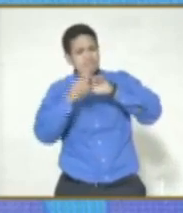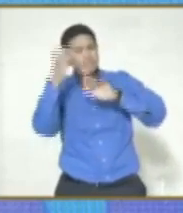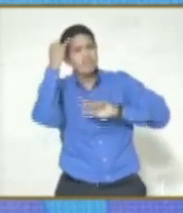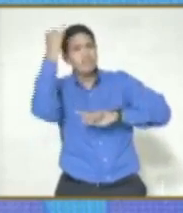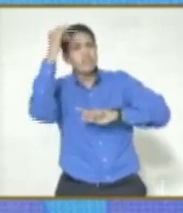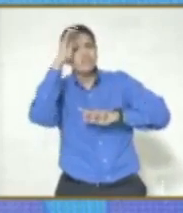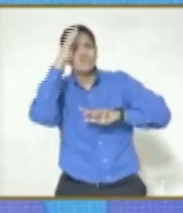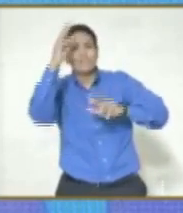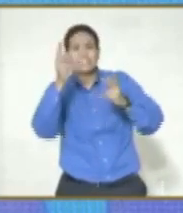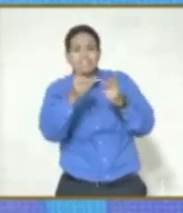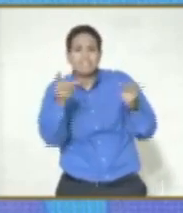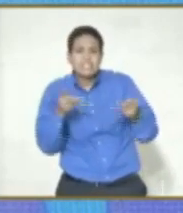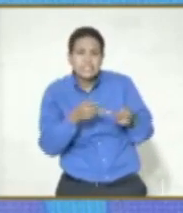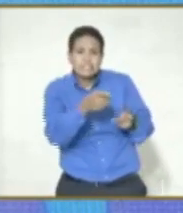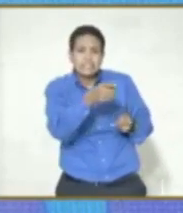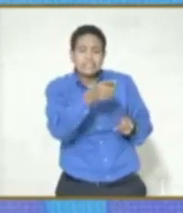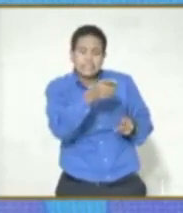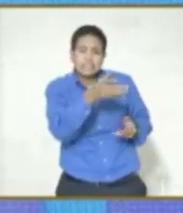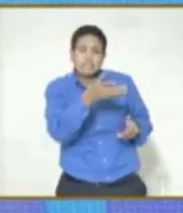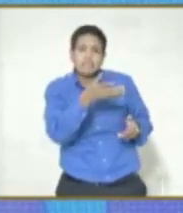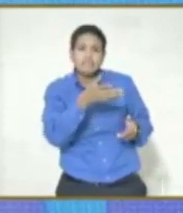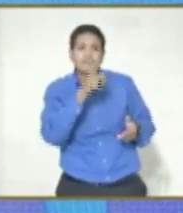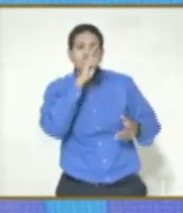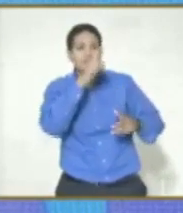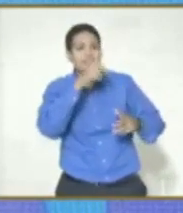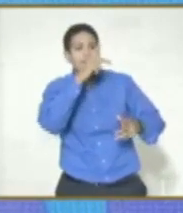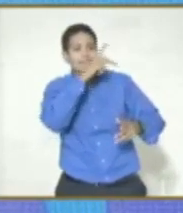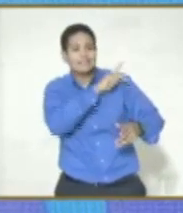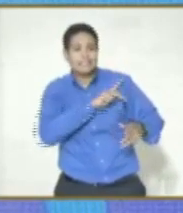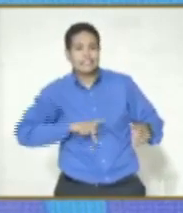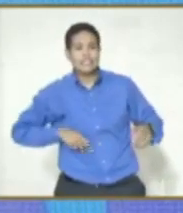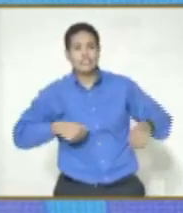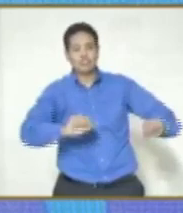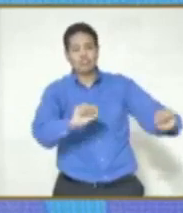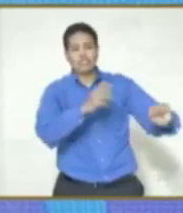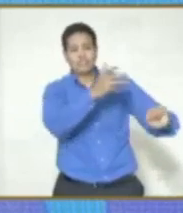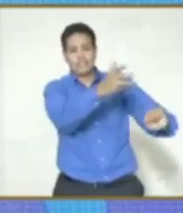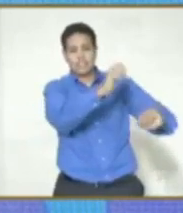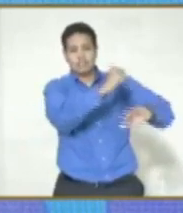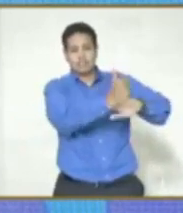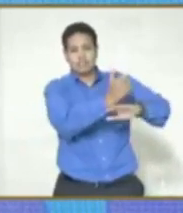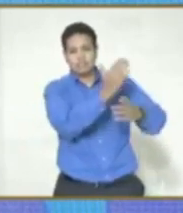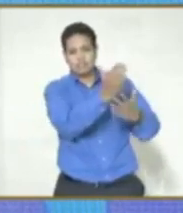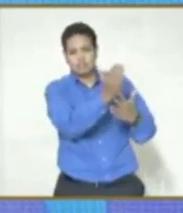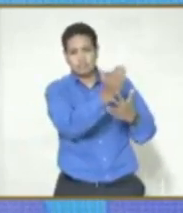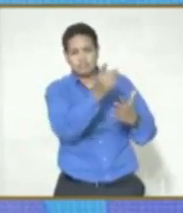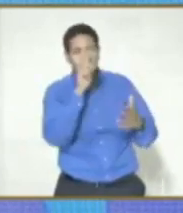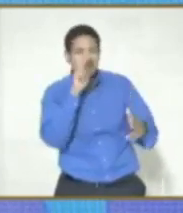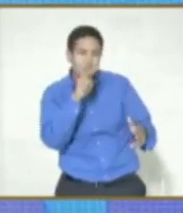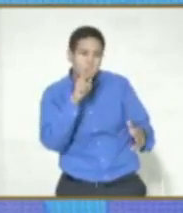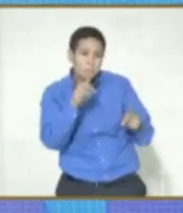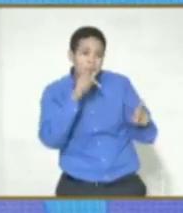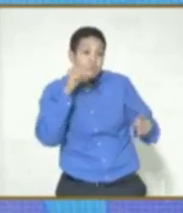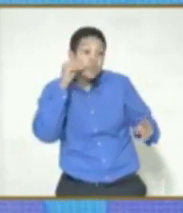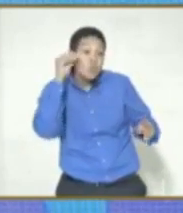a facility at the top of King Street to deal with the homeless